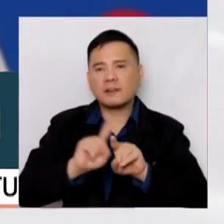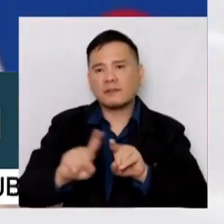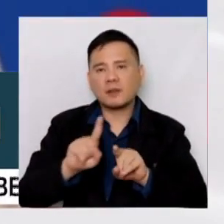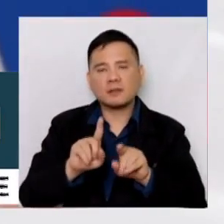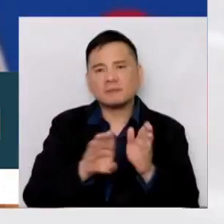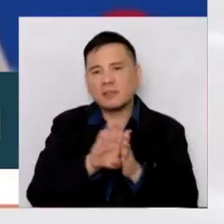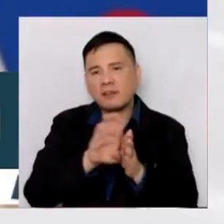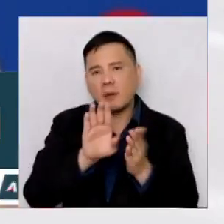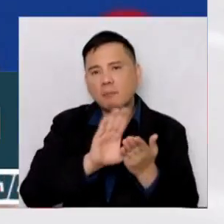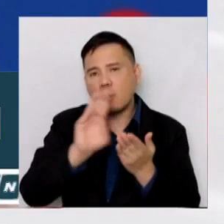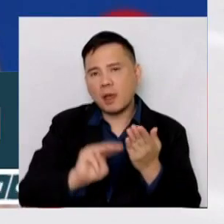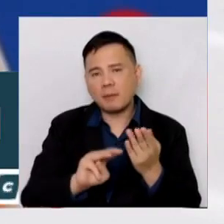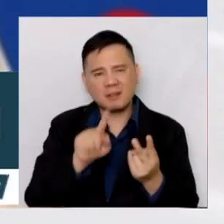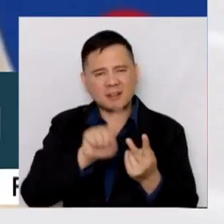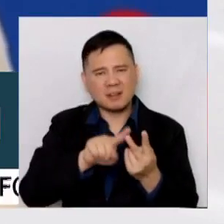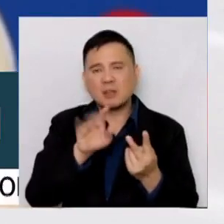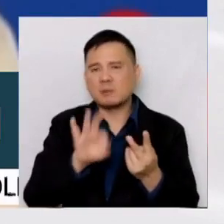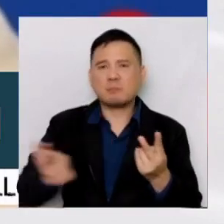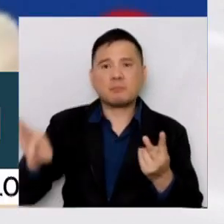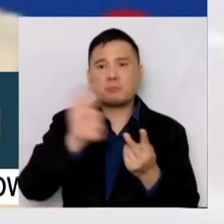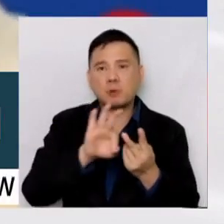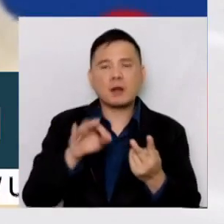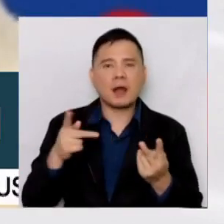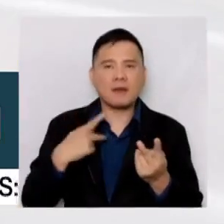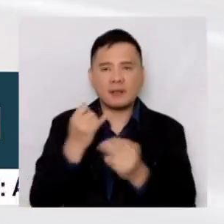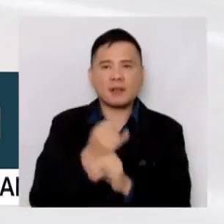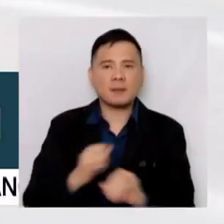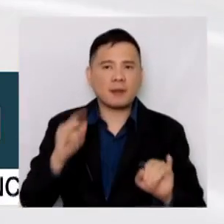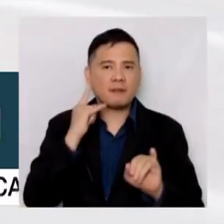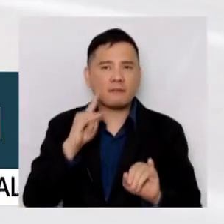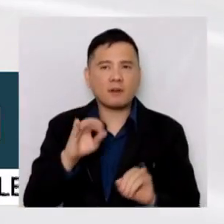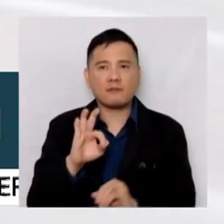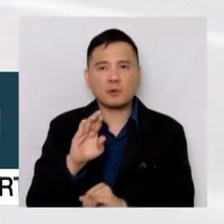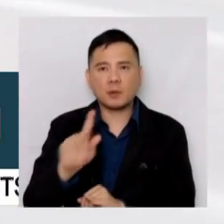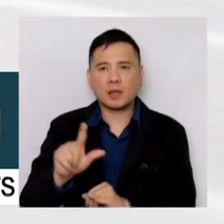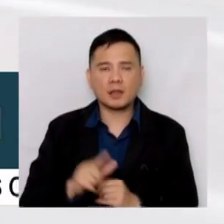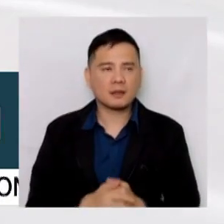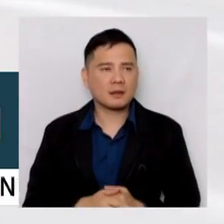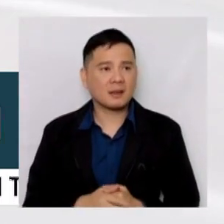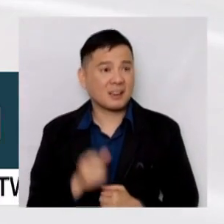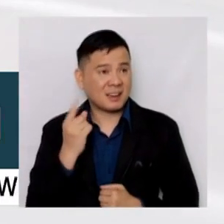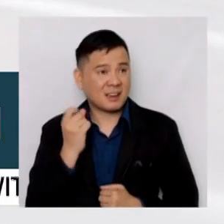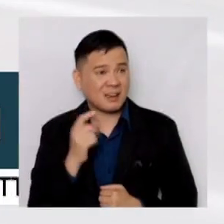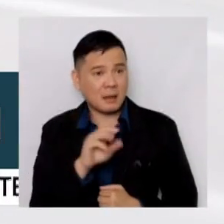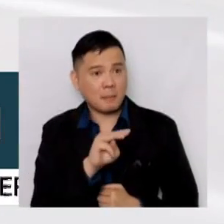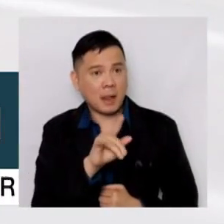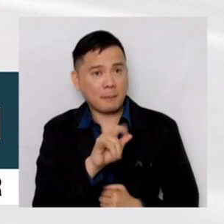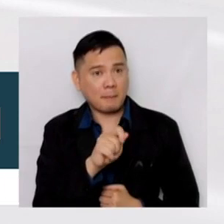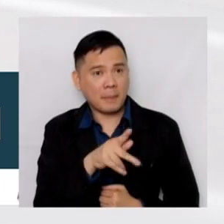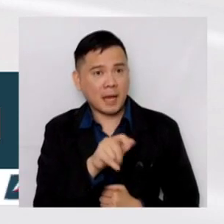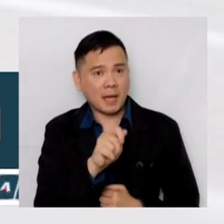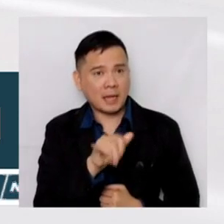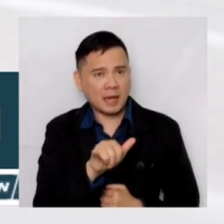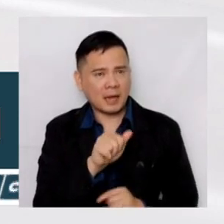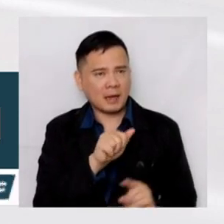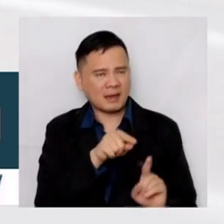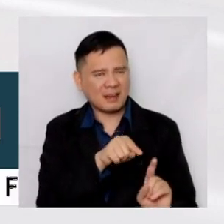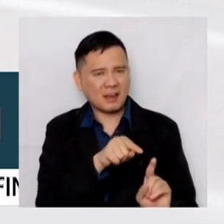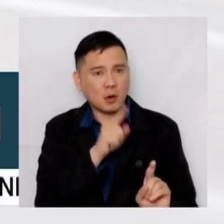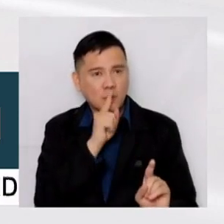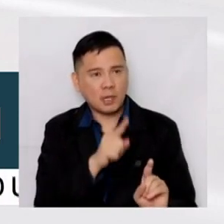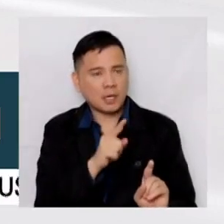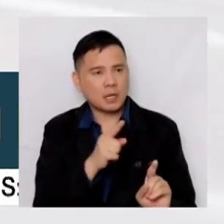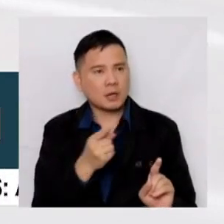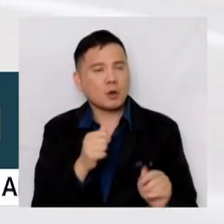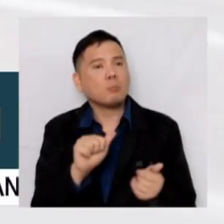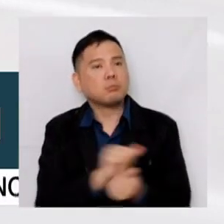very important that we develop our sovereign wealth fund. Yeah, but you're running out of time when you talk about the Malampaya reserves, because